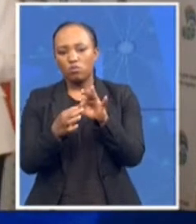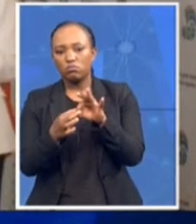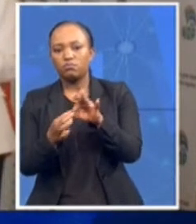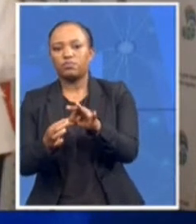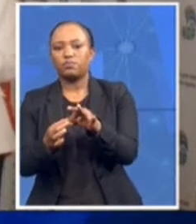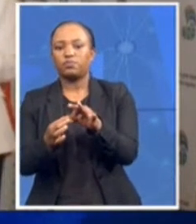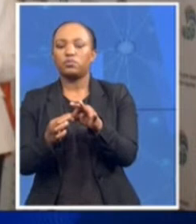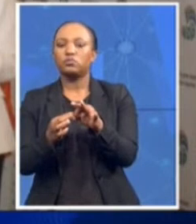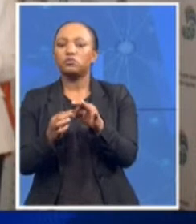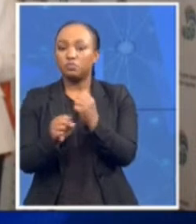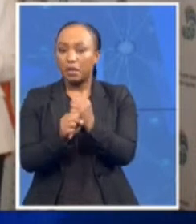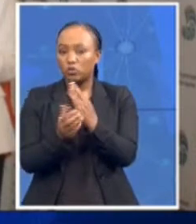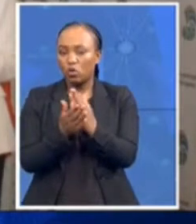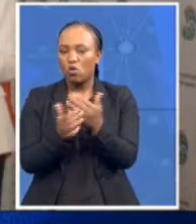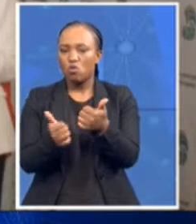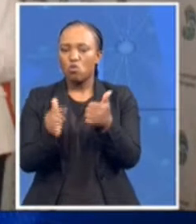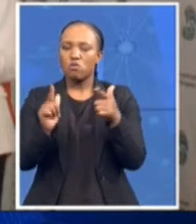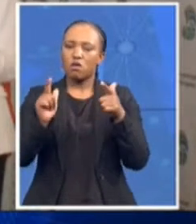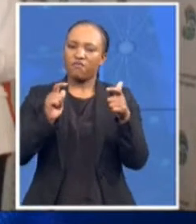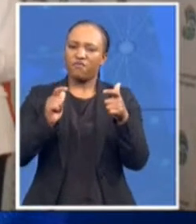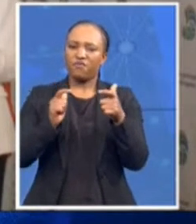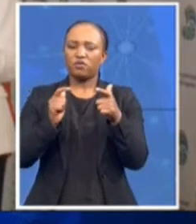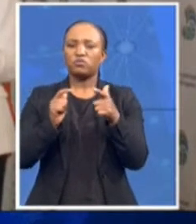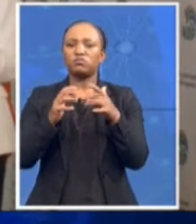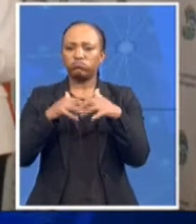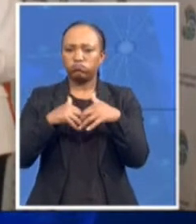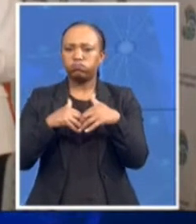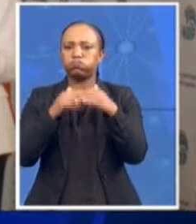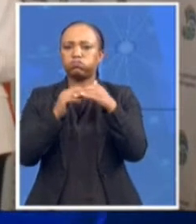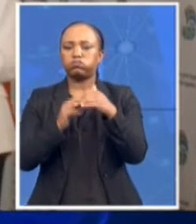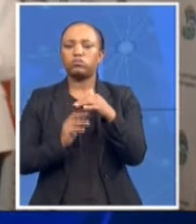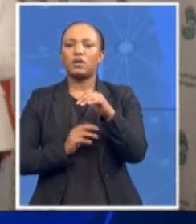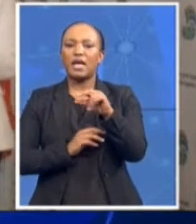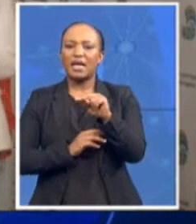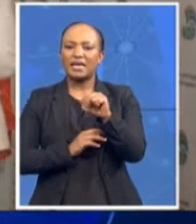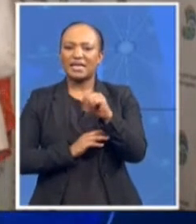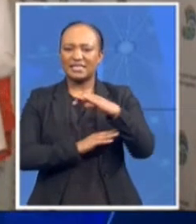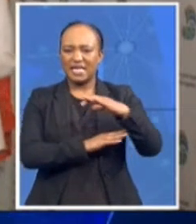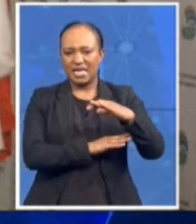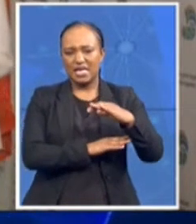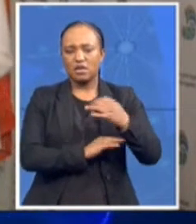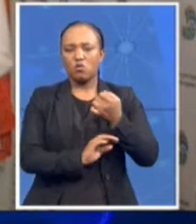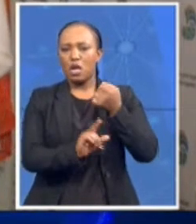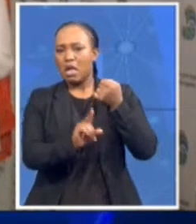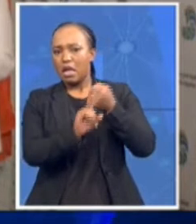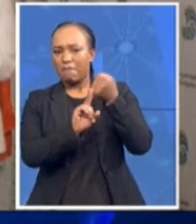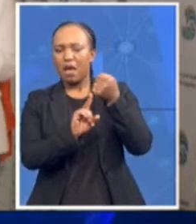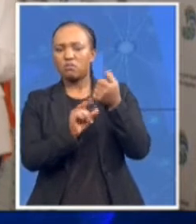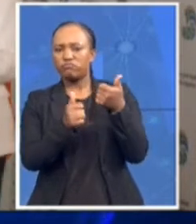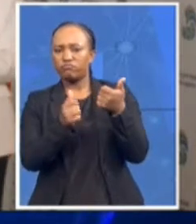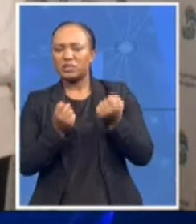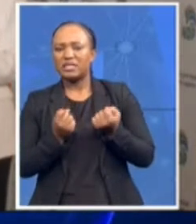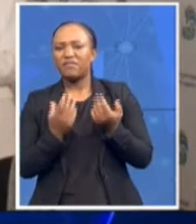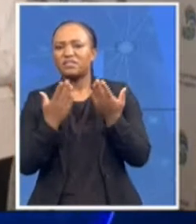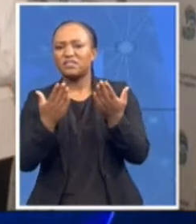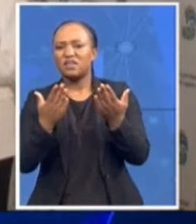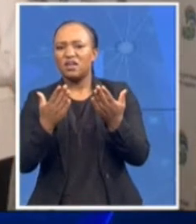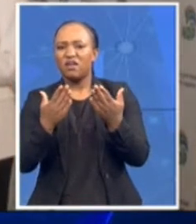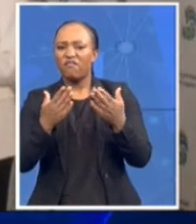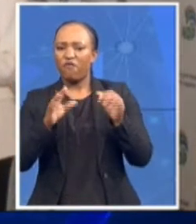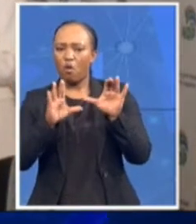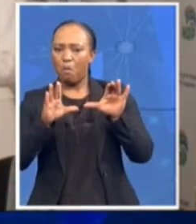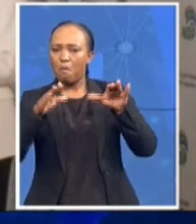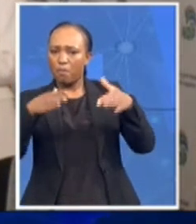an NAC that provides an impactful service to the sector. In our strides towards